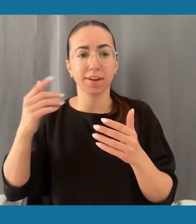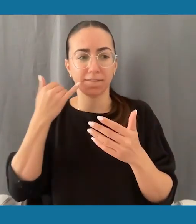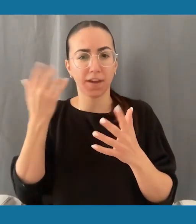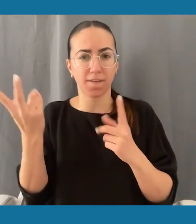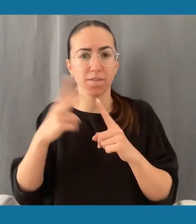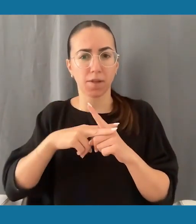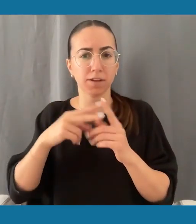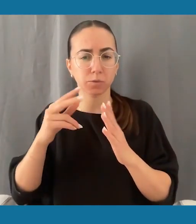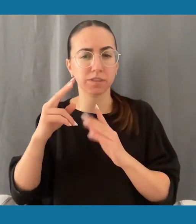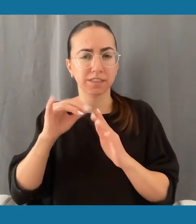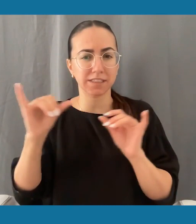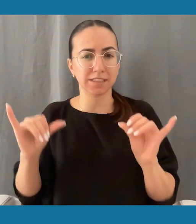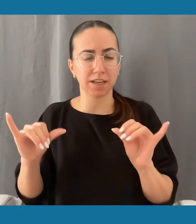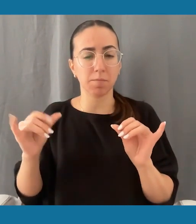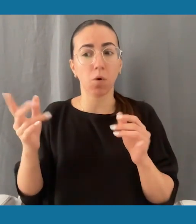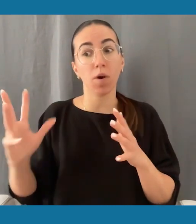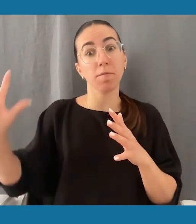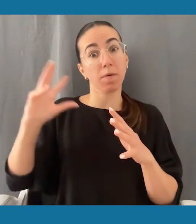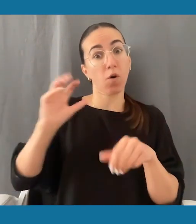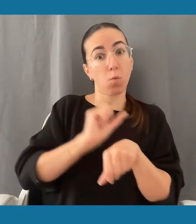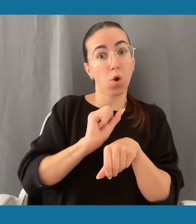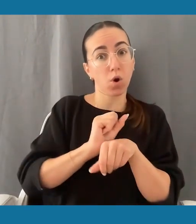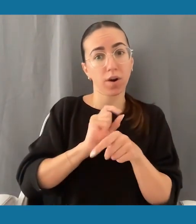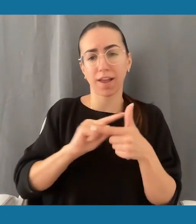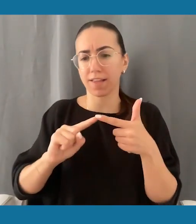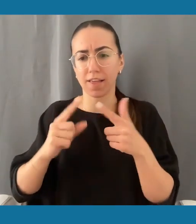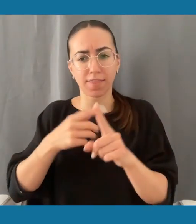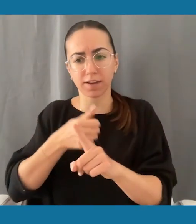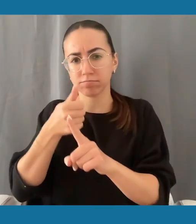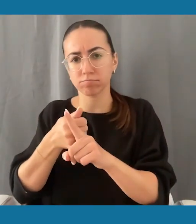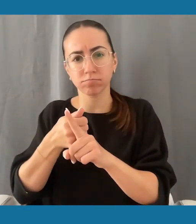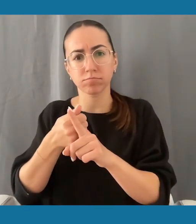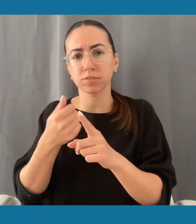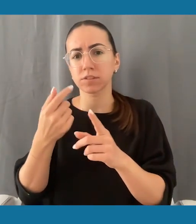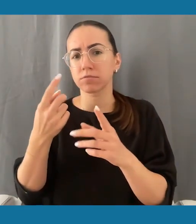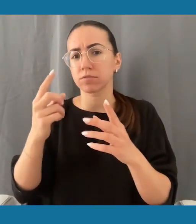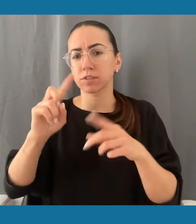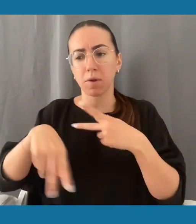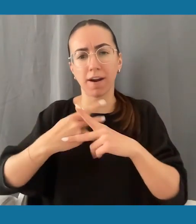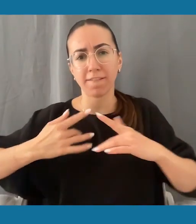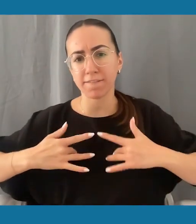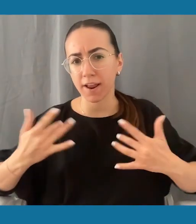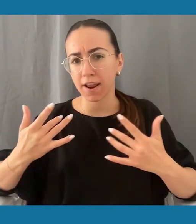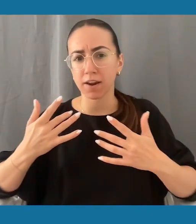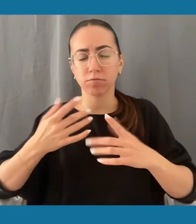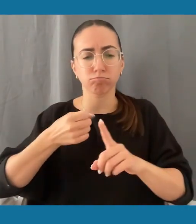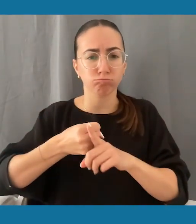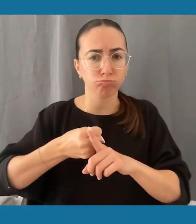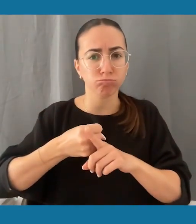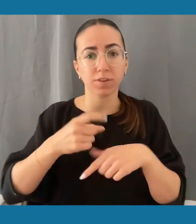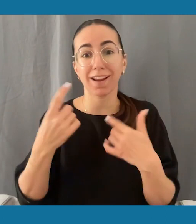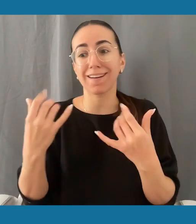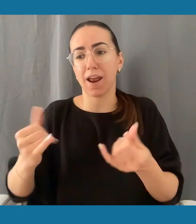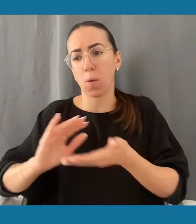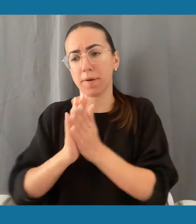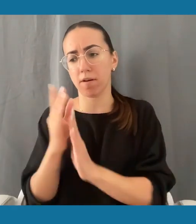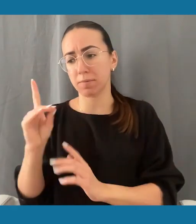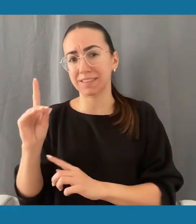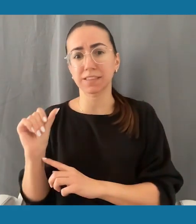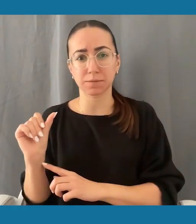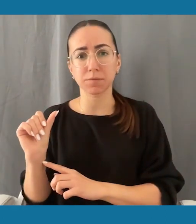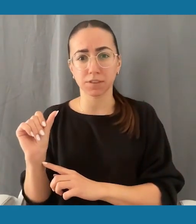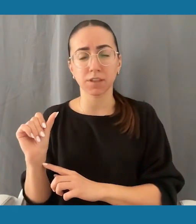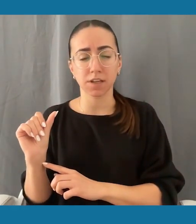system, they used to work, then they suffered a debilitating event, and they are now disabled.